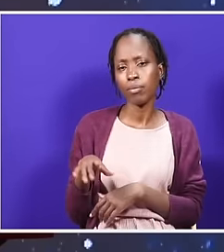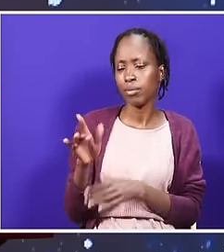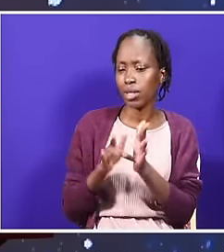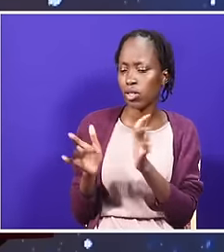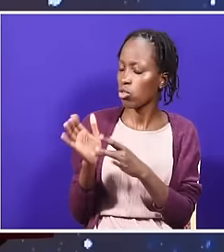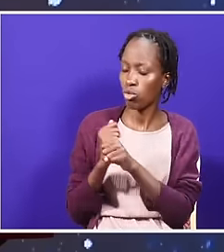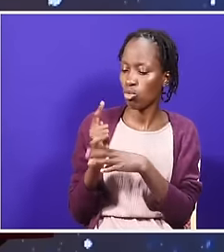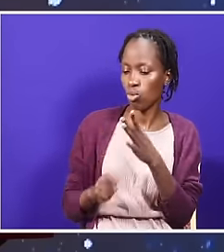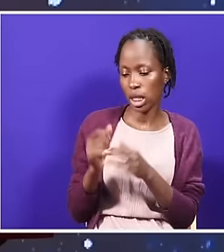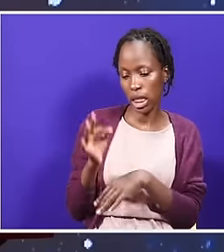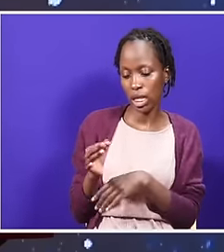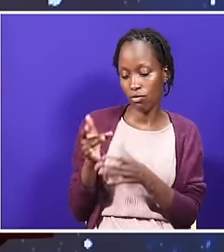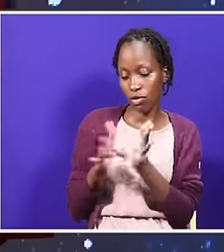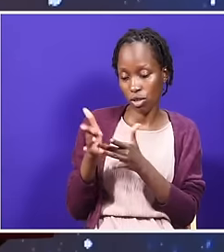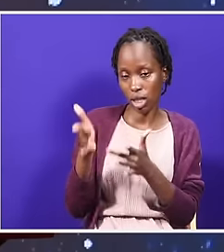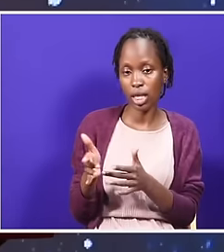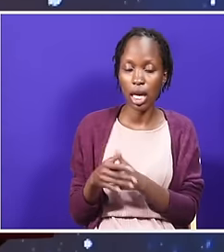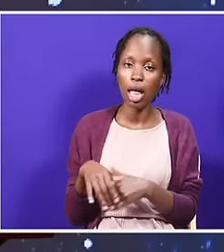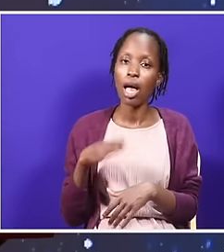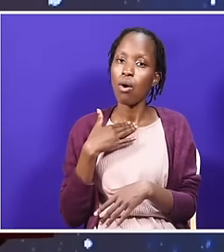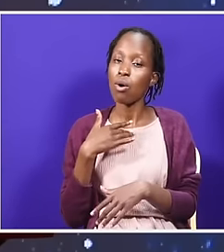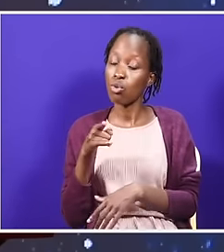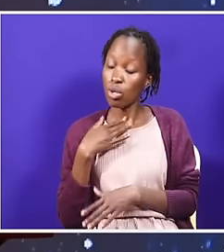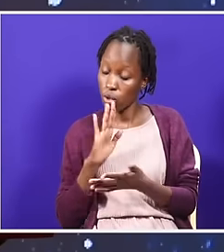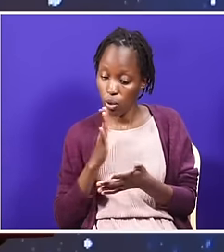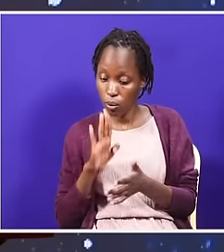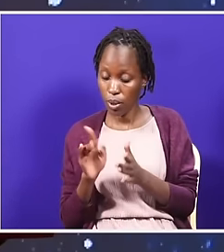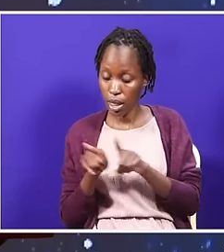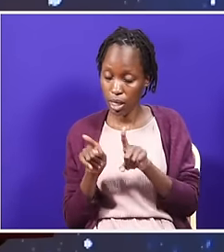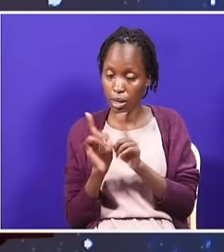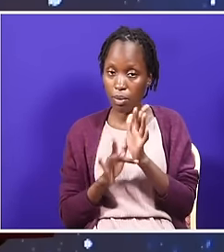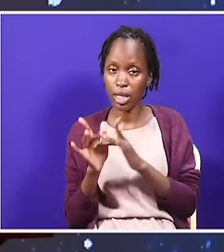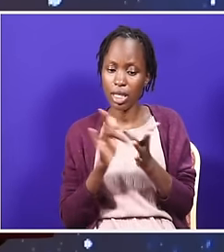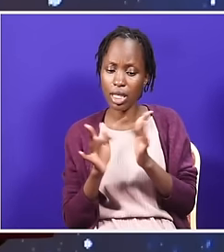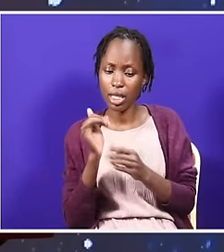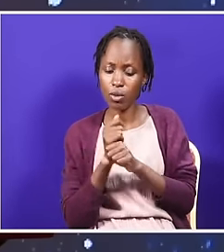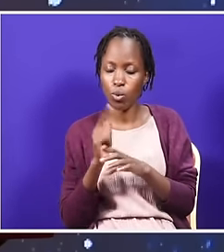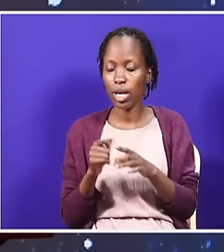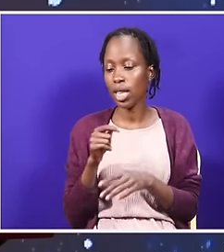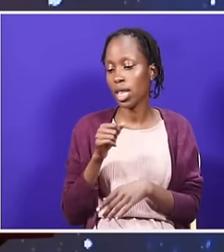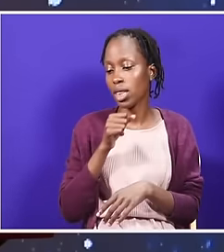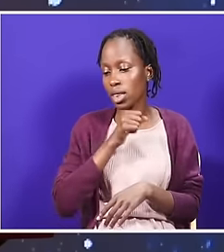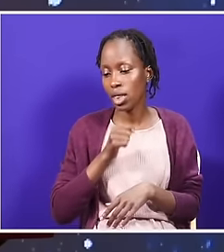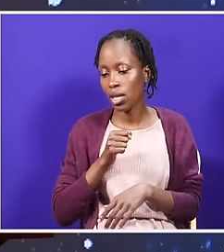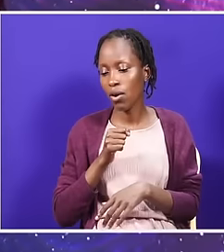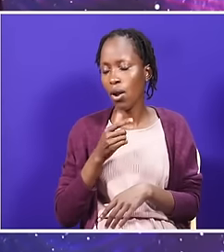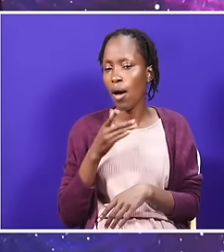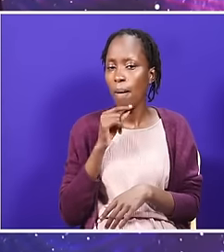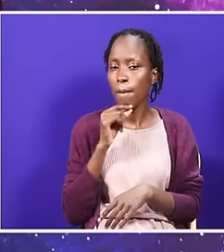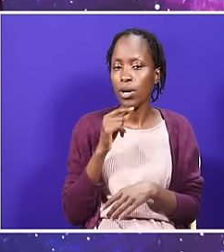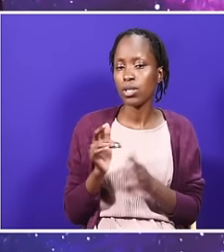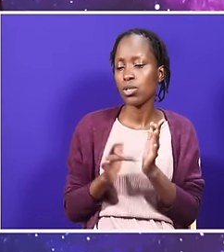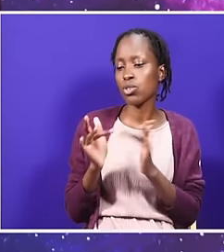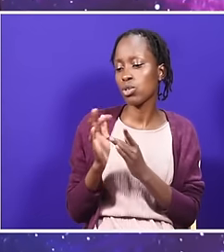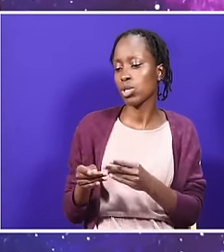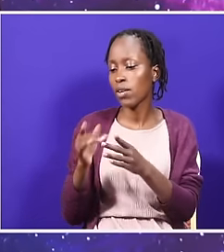would Jesus do? We want to be like Jesus. What would Jesus do? And the older boy said, Jesus would